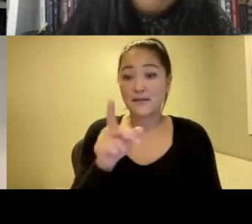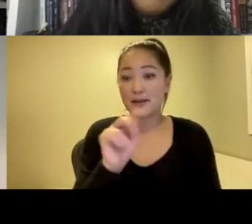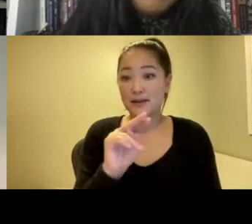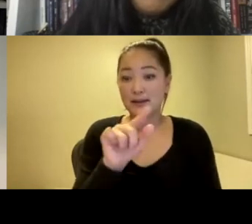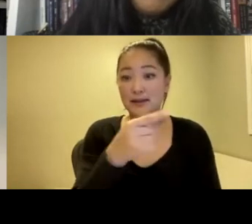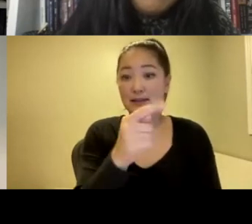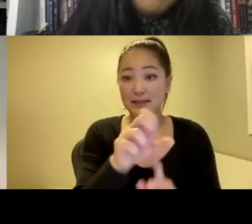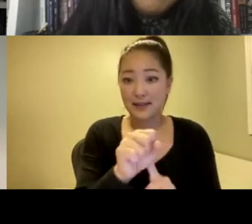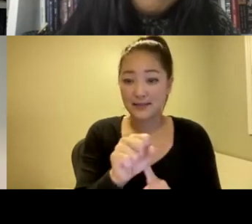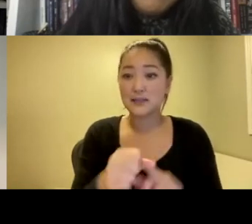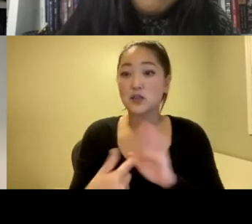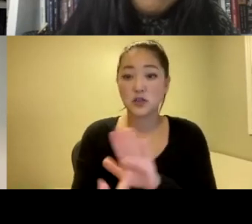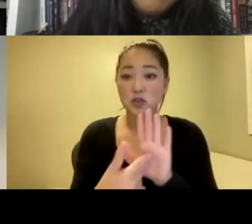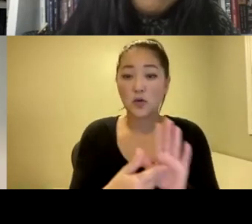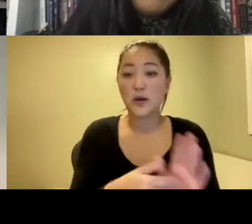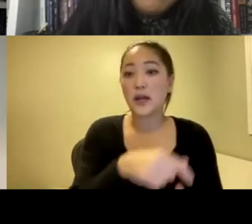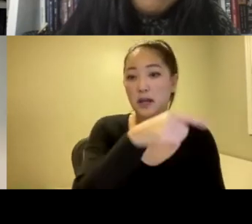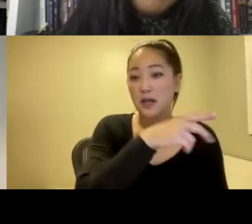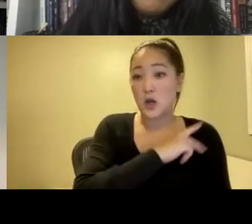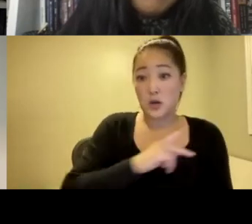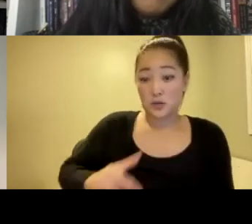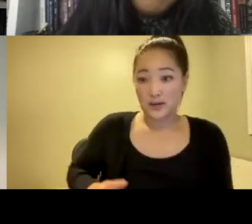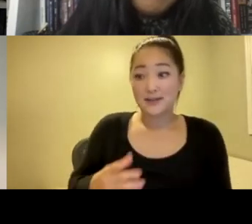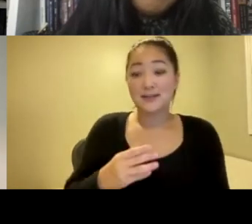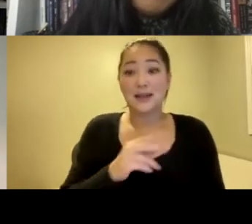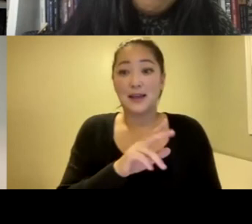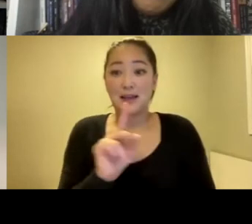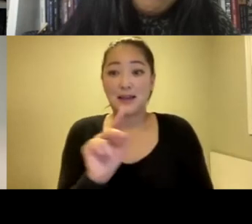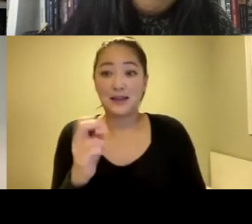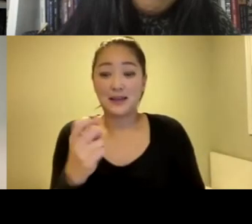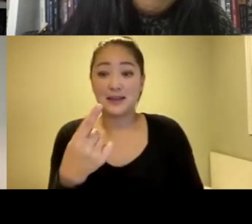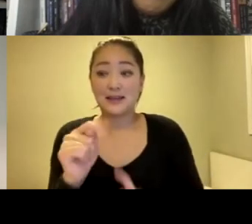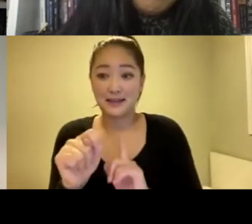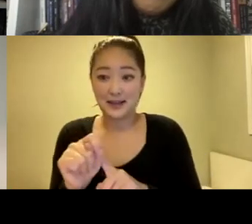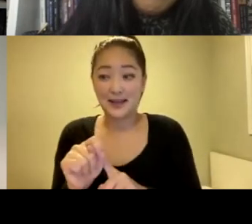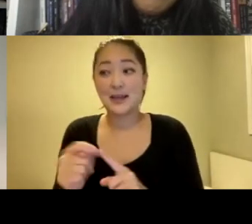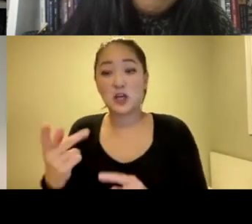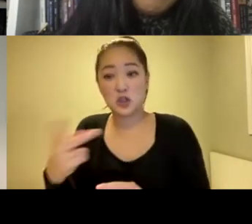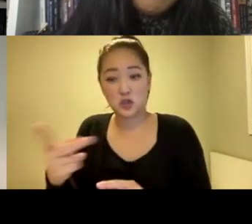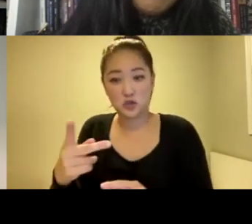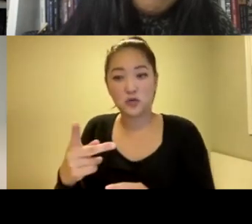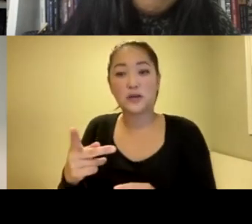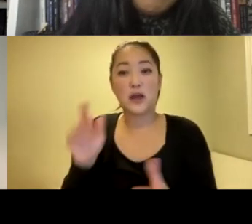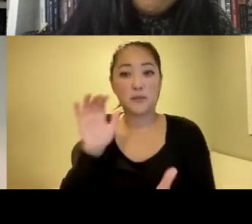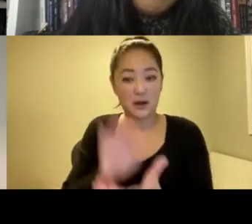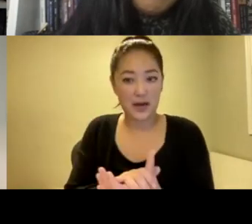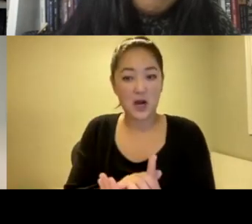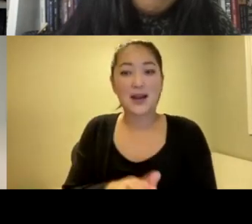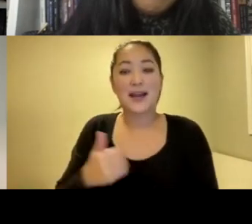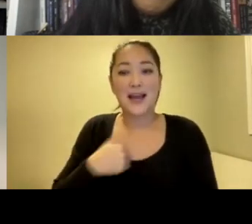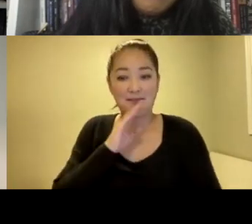get married and adopt a young girl named Nia, who wants to be a brave knight like her father. So every episode